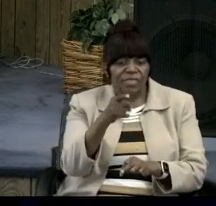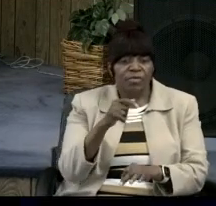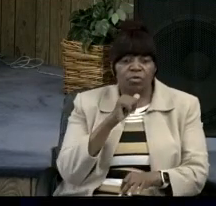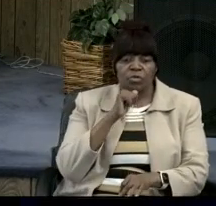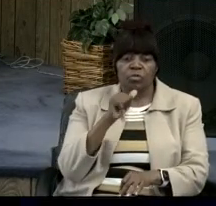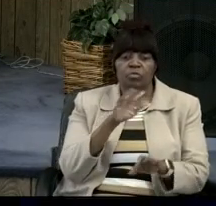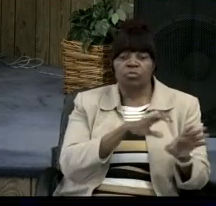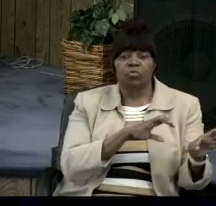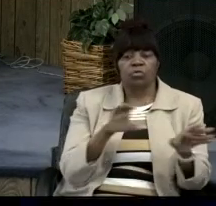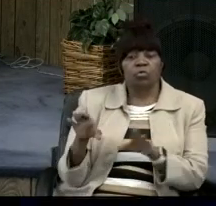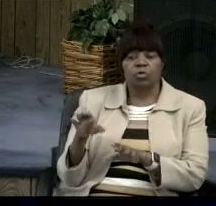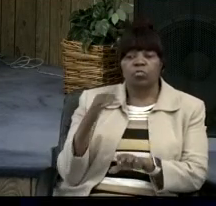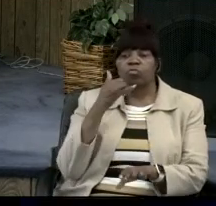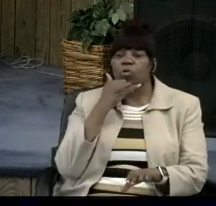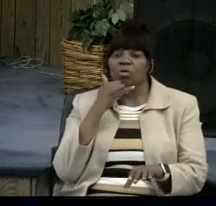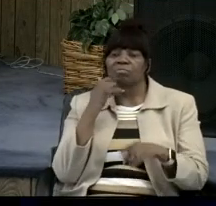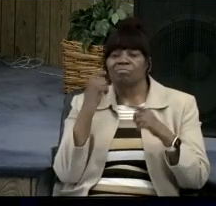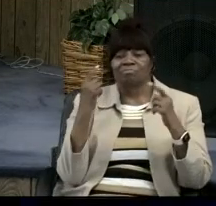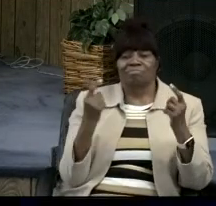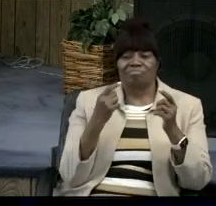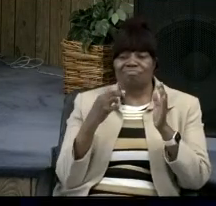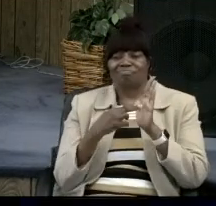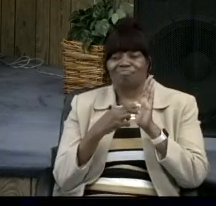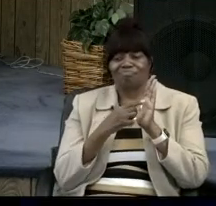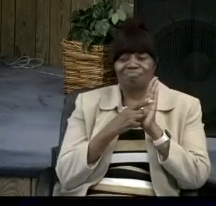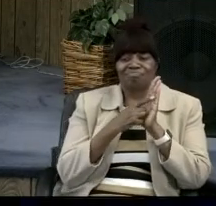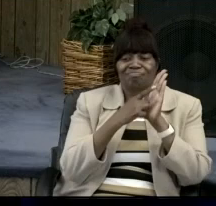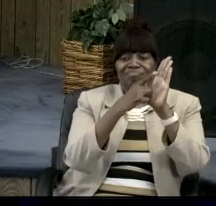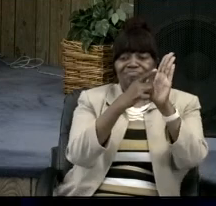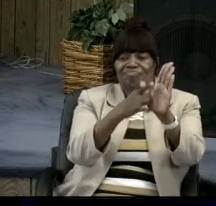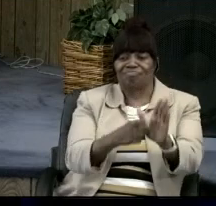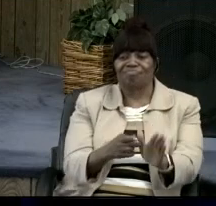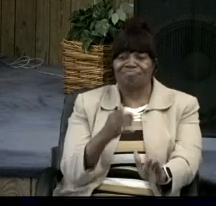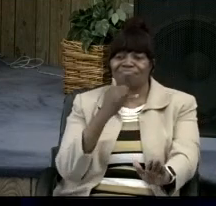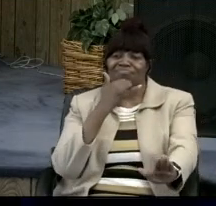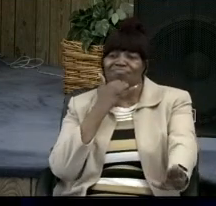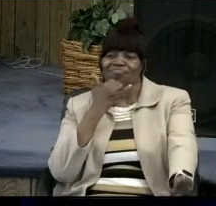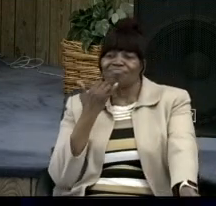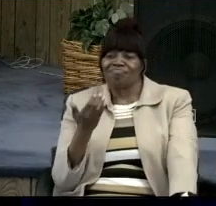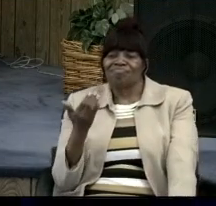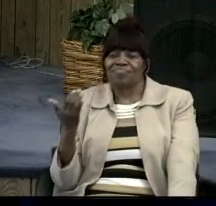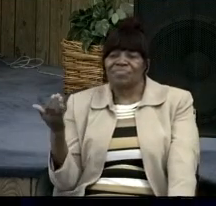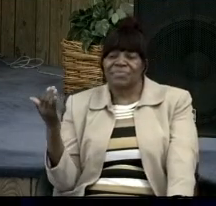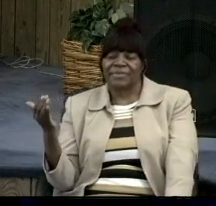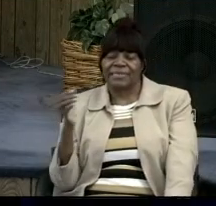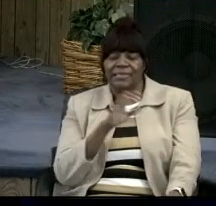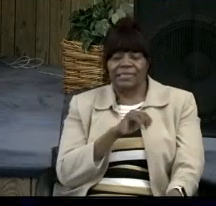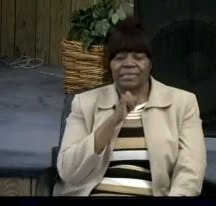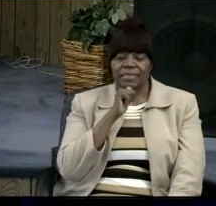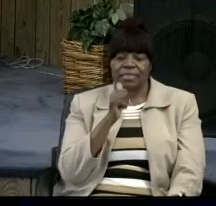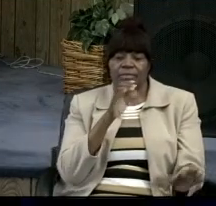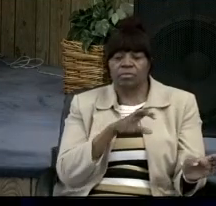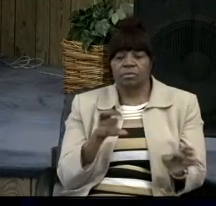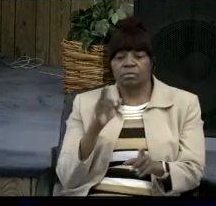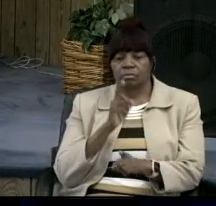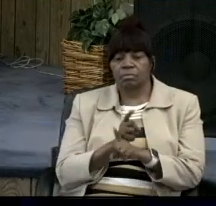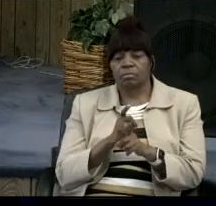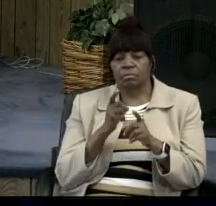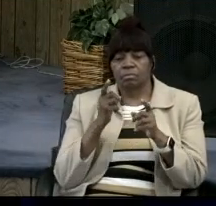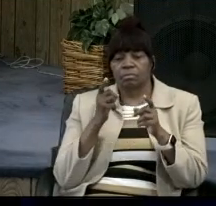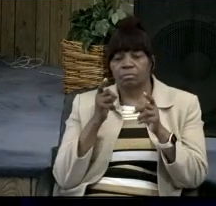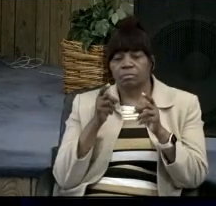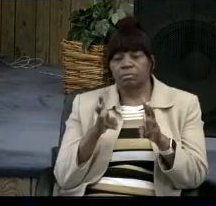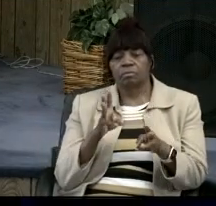there doing whatever, if you are displaying the wrong thing in front of this child, if you're not doing what you're supposed to do, you're